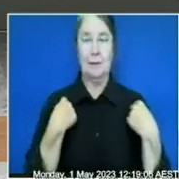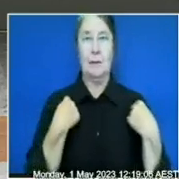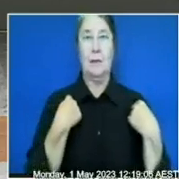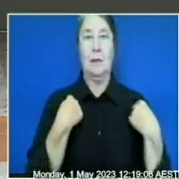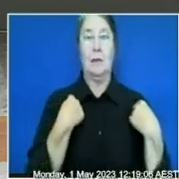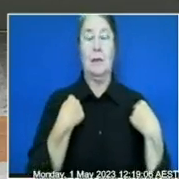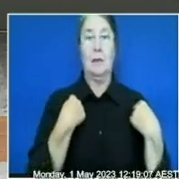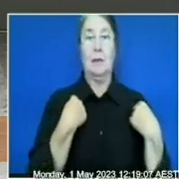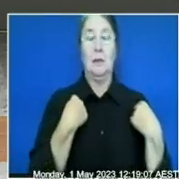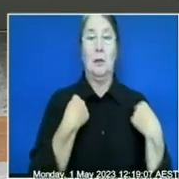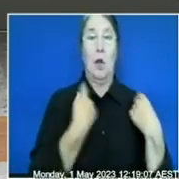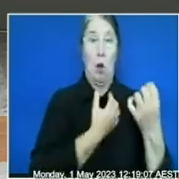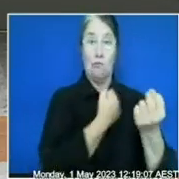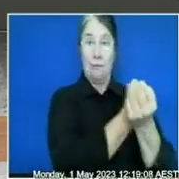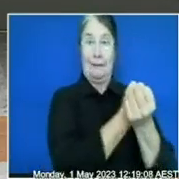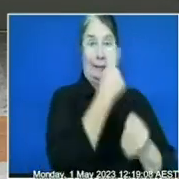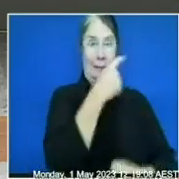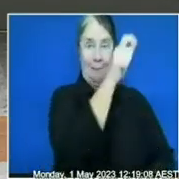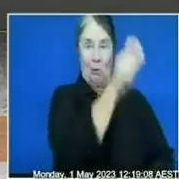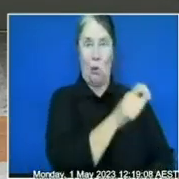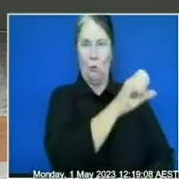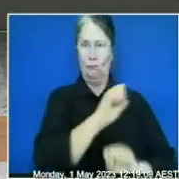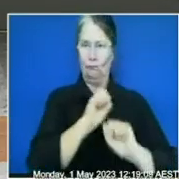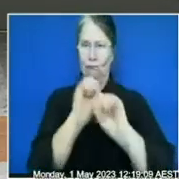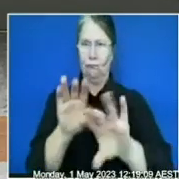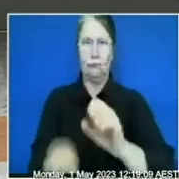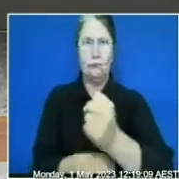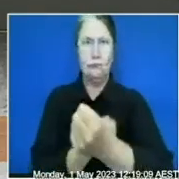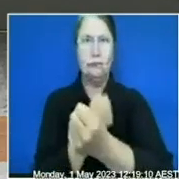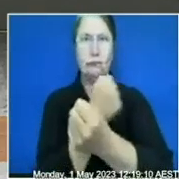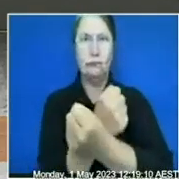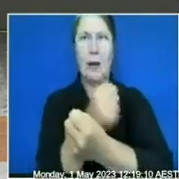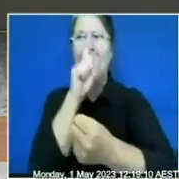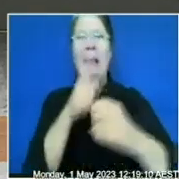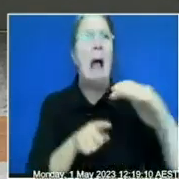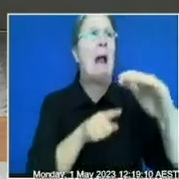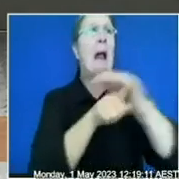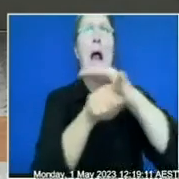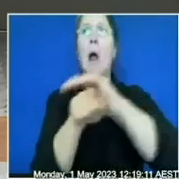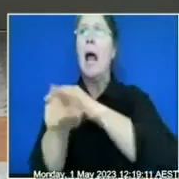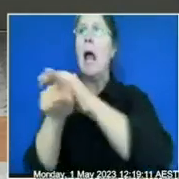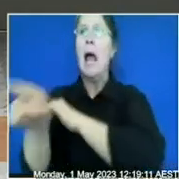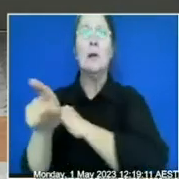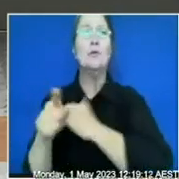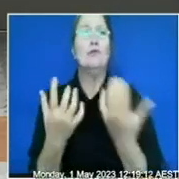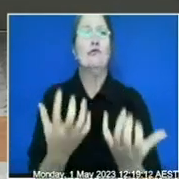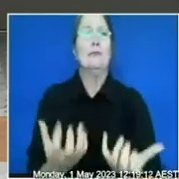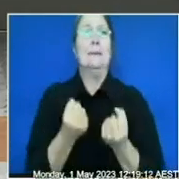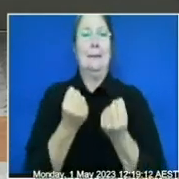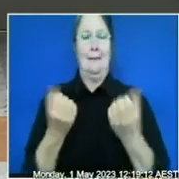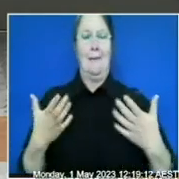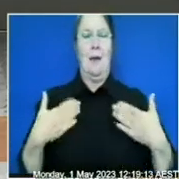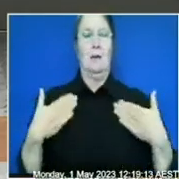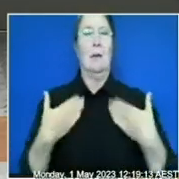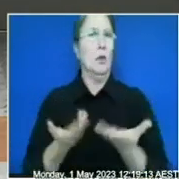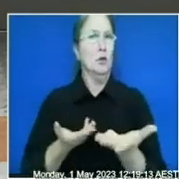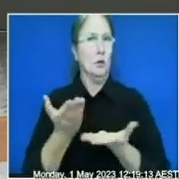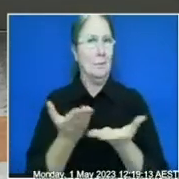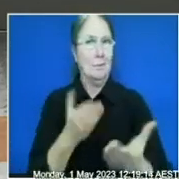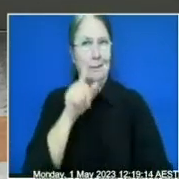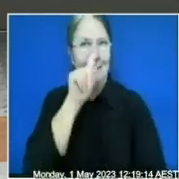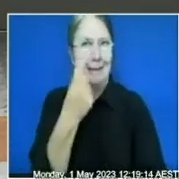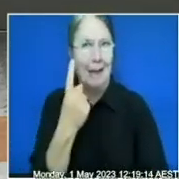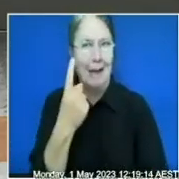external health services, their health needs are not provided by your department, but